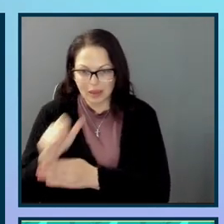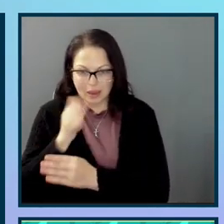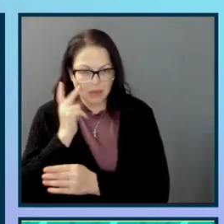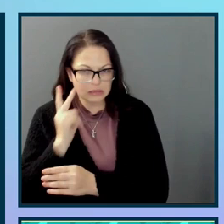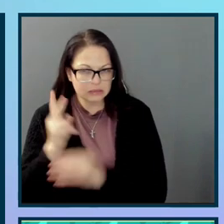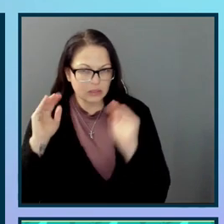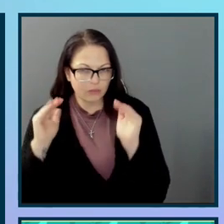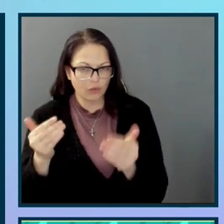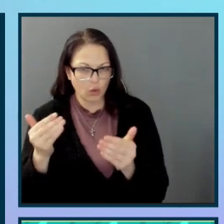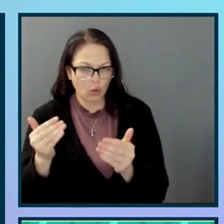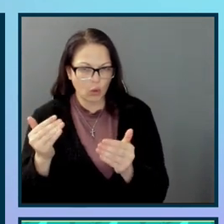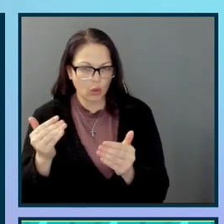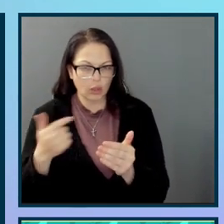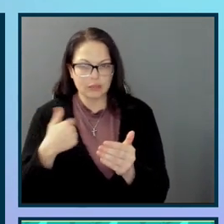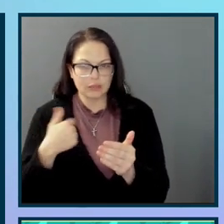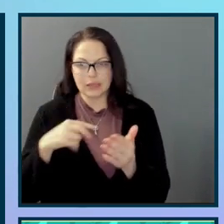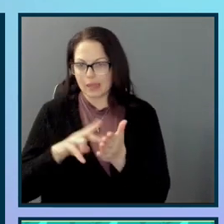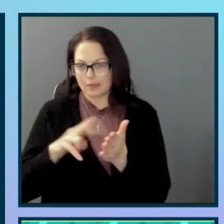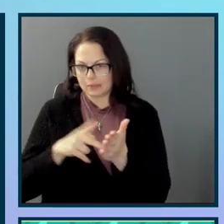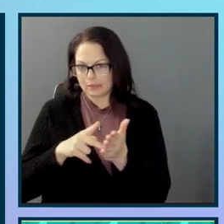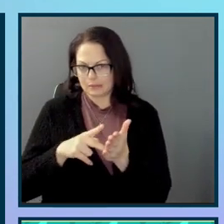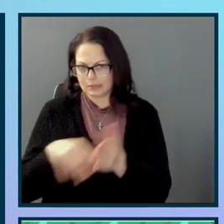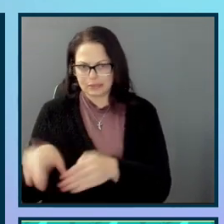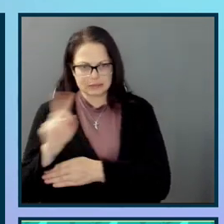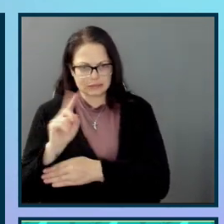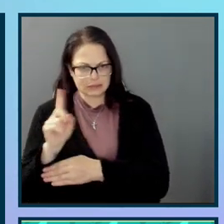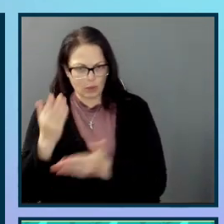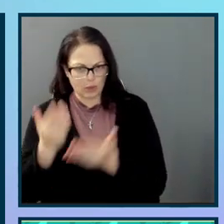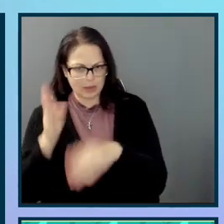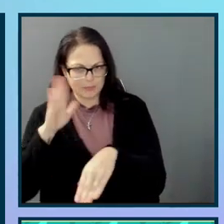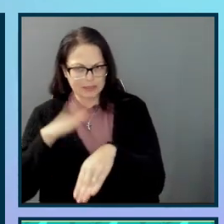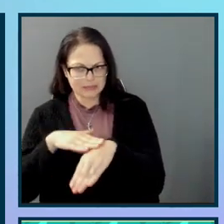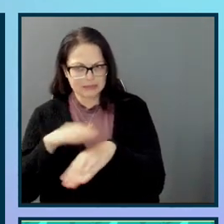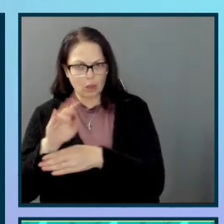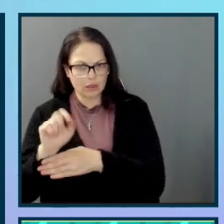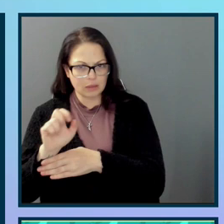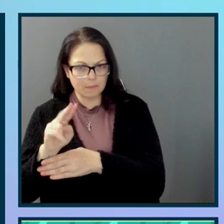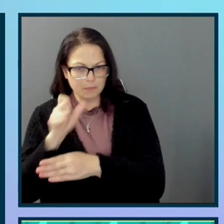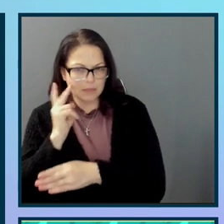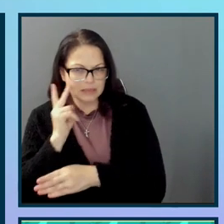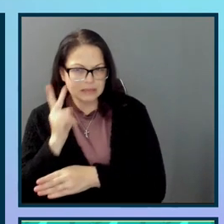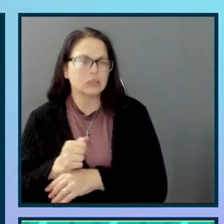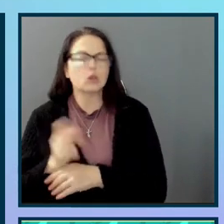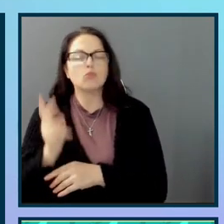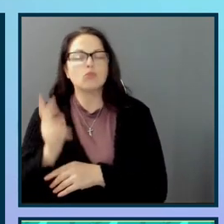focus. I mean, it definitely went somewhere. It might be on the button, but I'm not seeing it. So let's see what's going on.